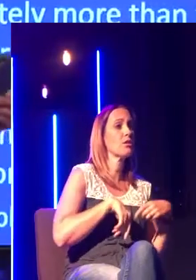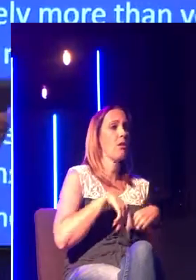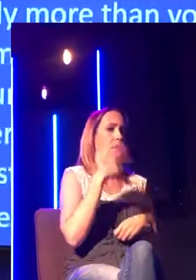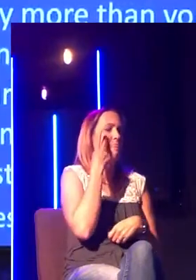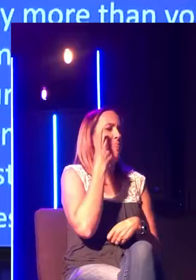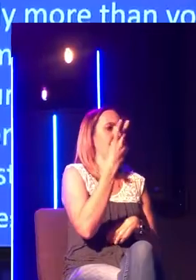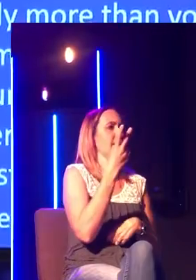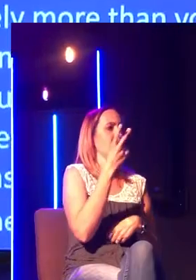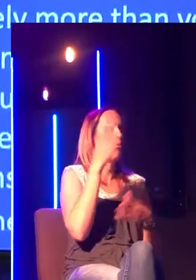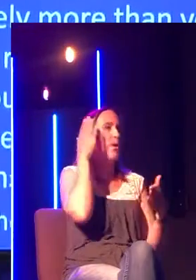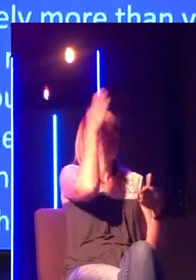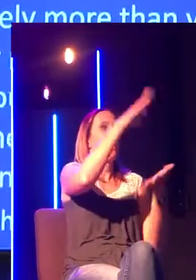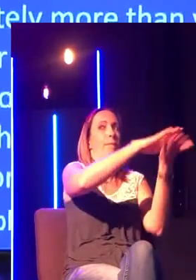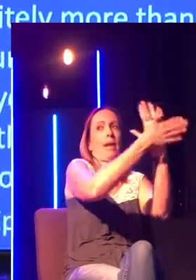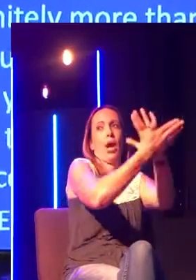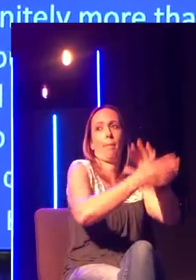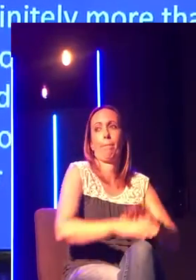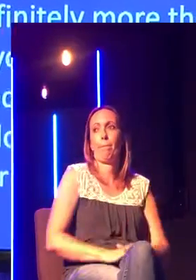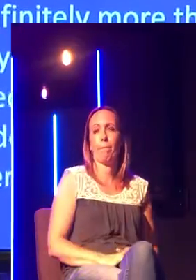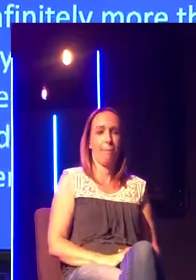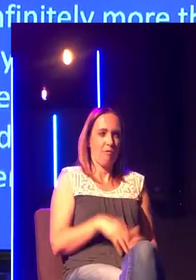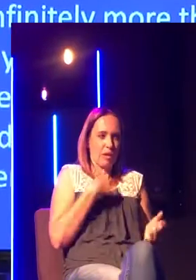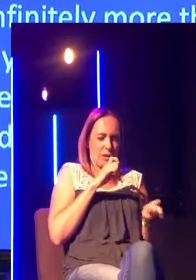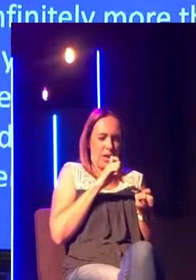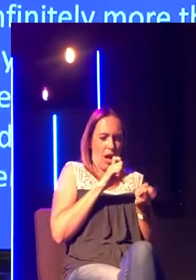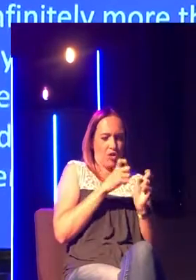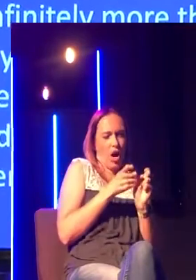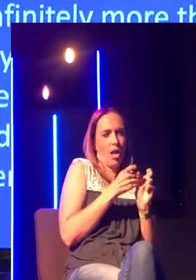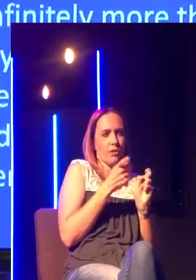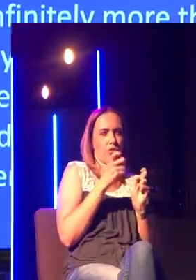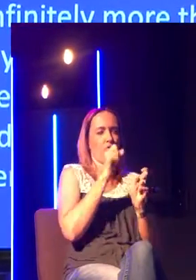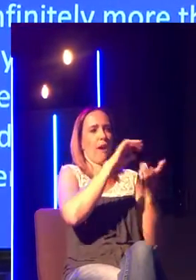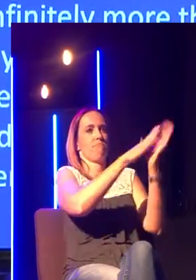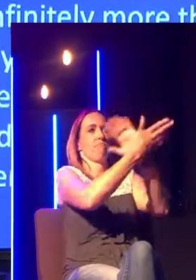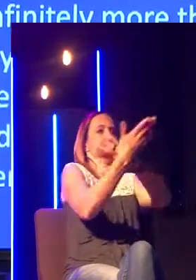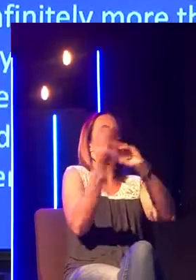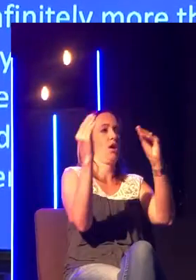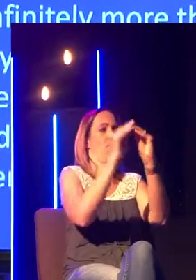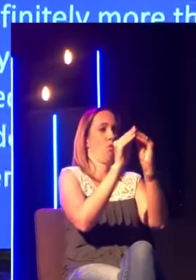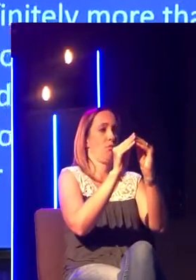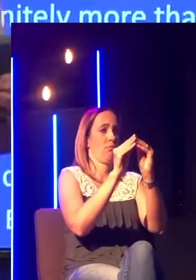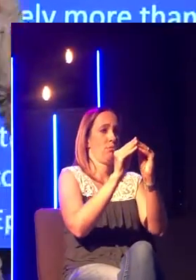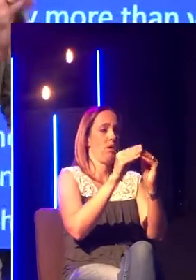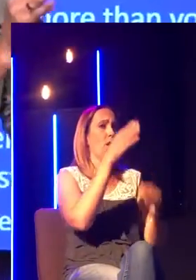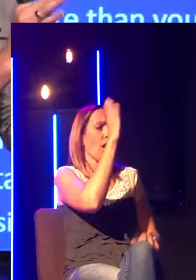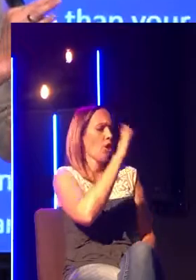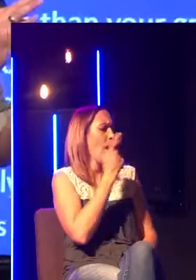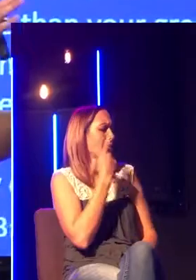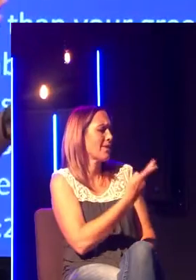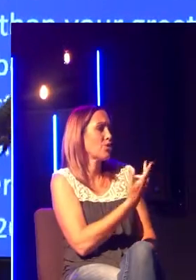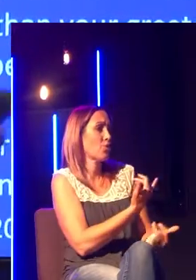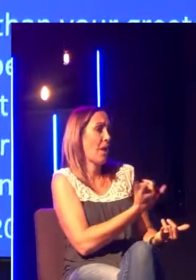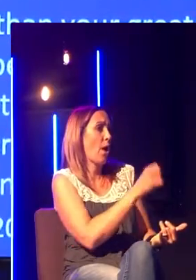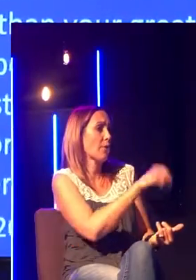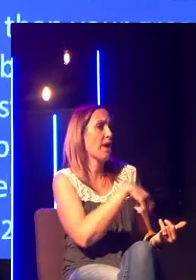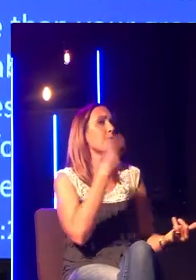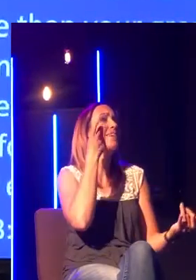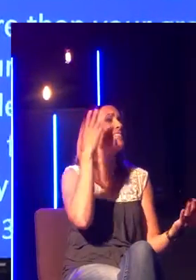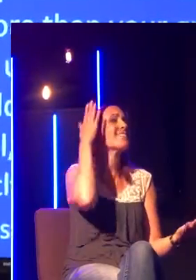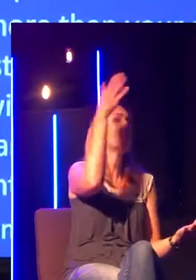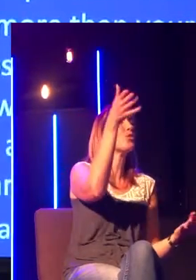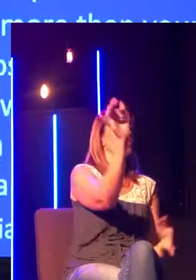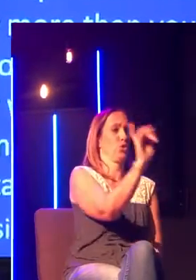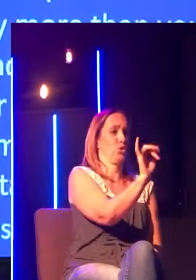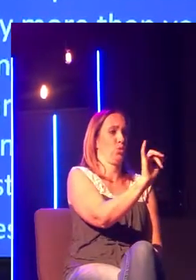Okay, if we can just adjust this, tweak this, this is where we can take you. Don't you think that God sees you where you're at now, but he knows where he can take you? Start